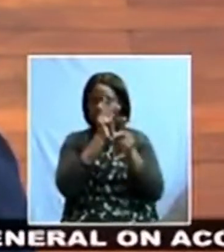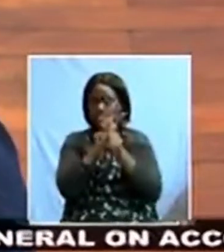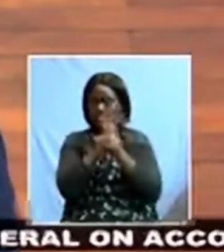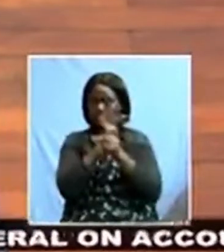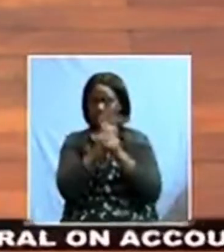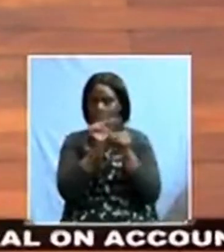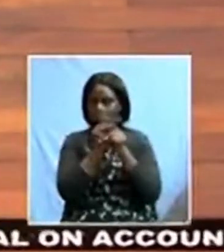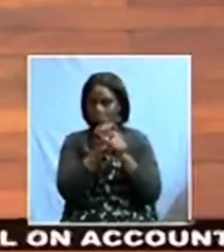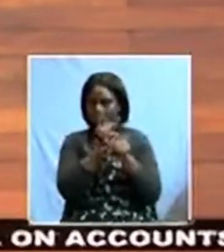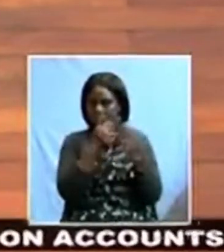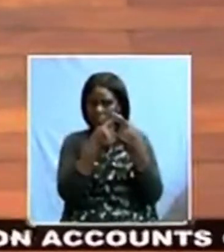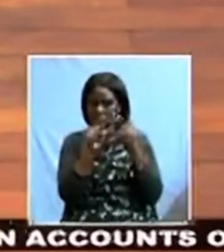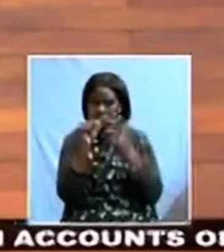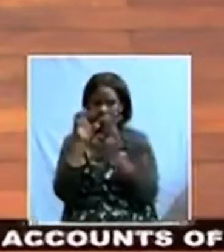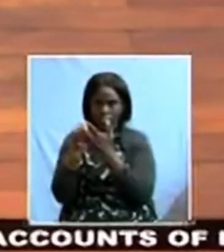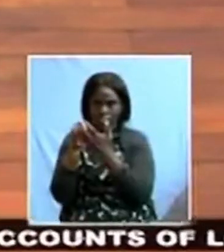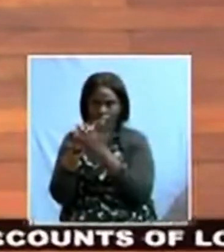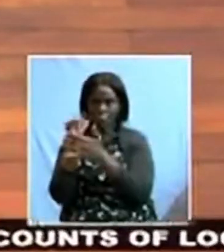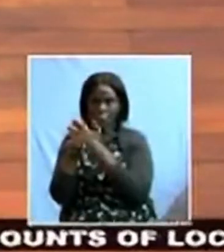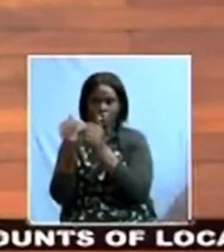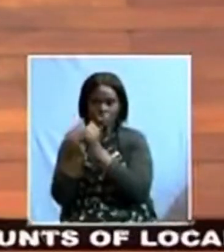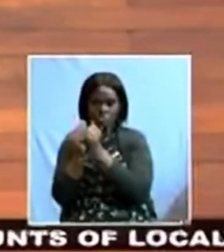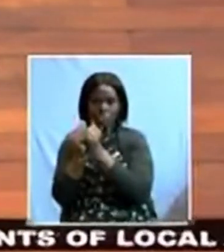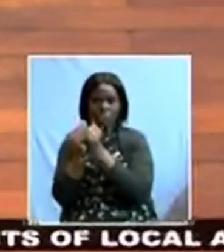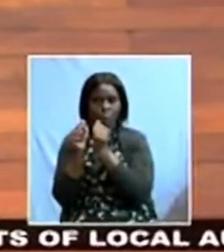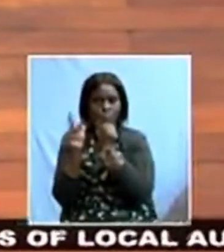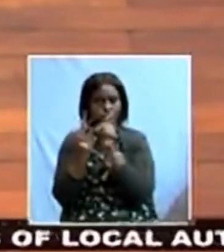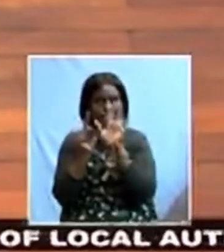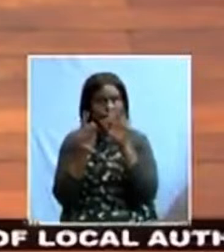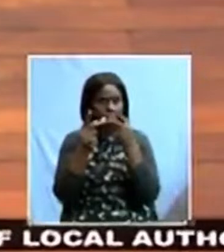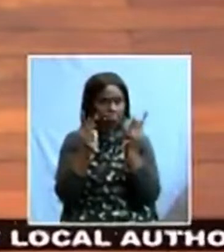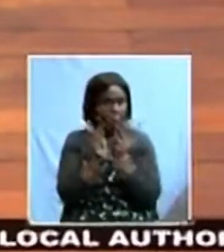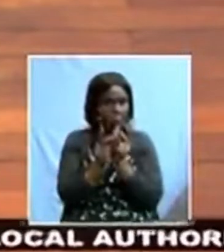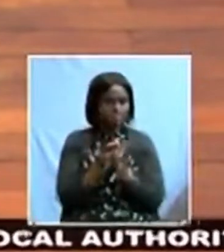that that's a different case altogether. Is that your position?